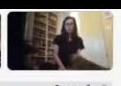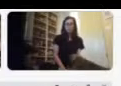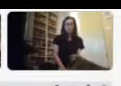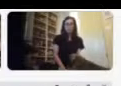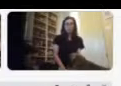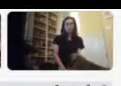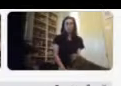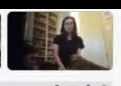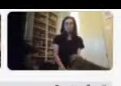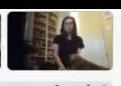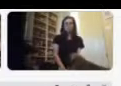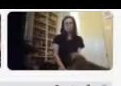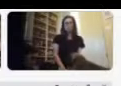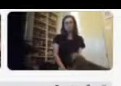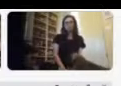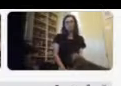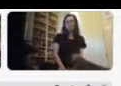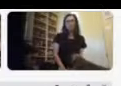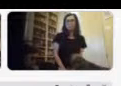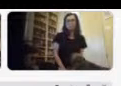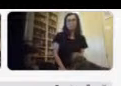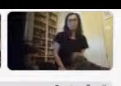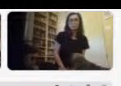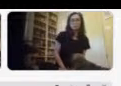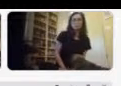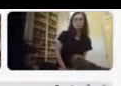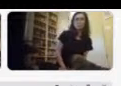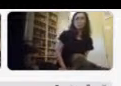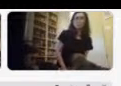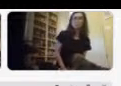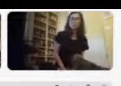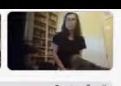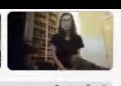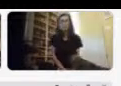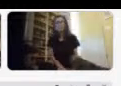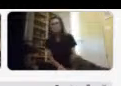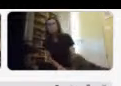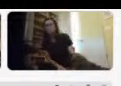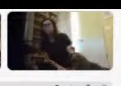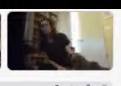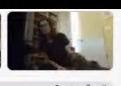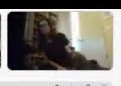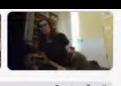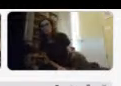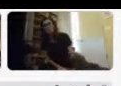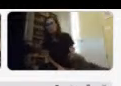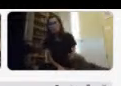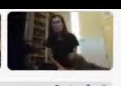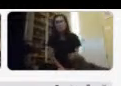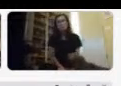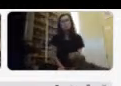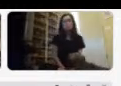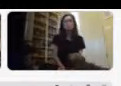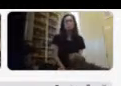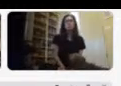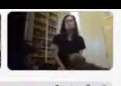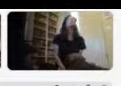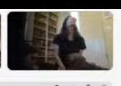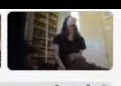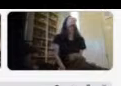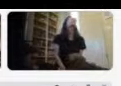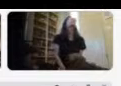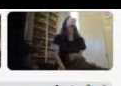it is not competitive thank you we're going to try andy flock again andy can you hear us